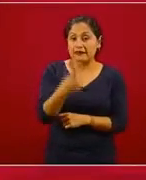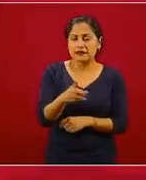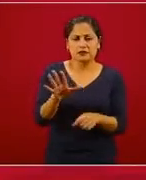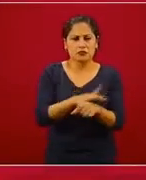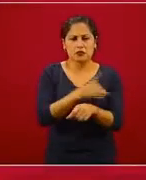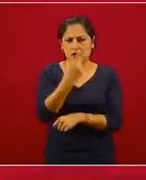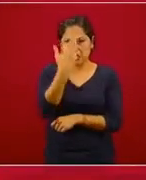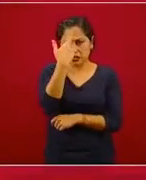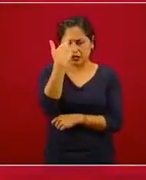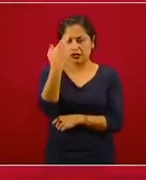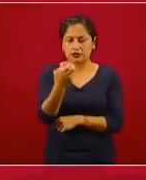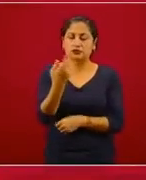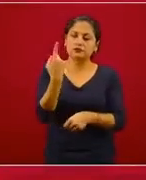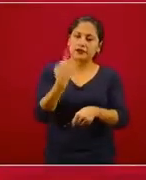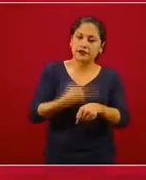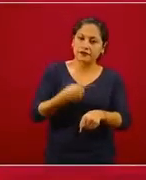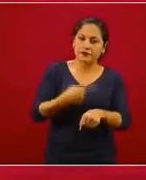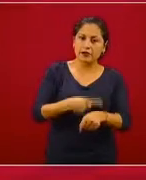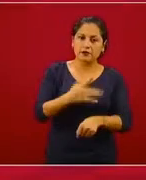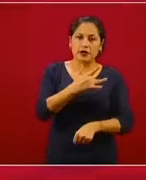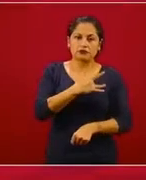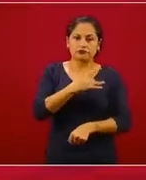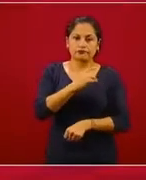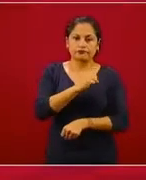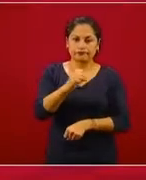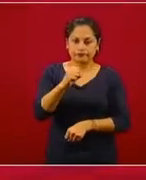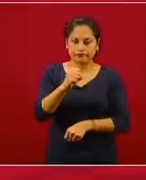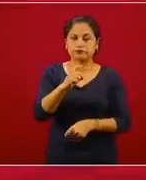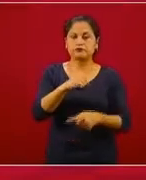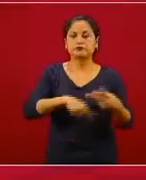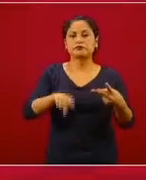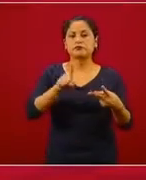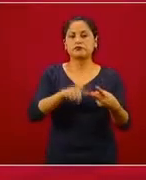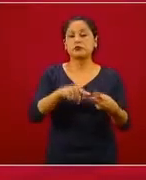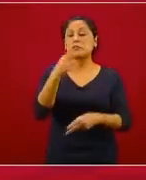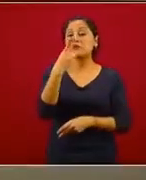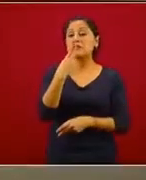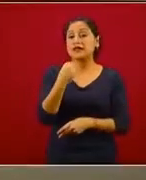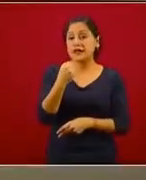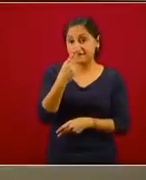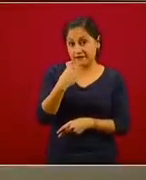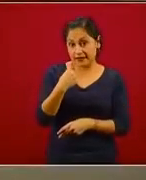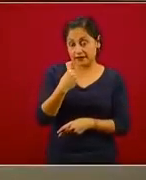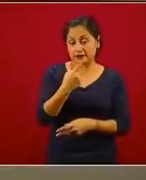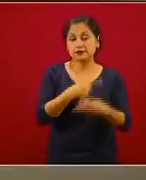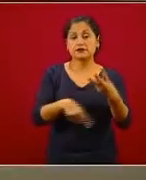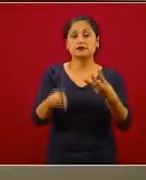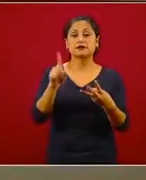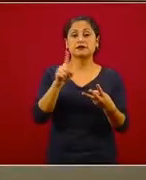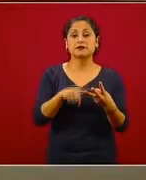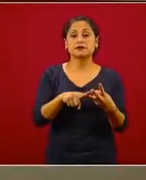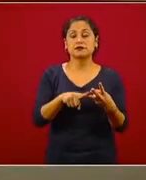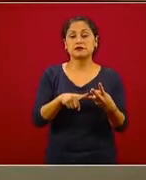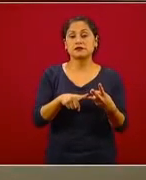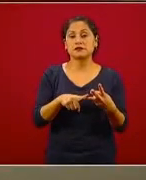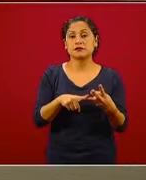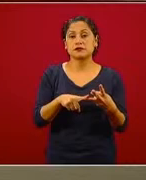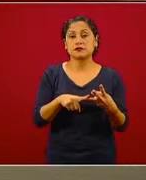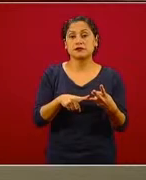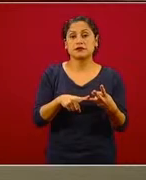730,000 people died in total, and the first 5 causes of death are those cardiovascular